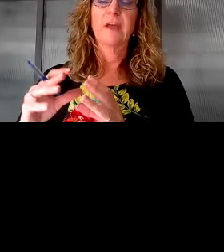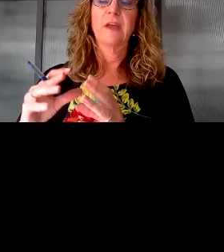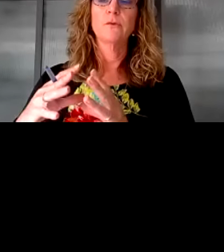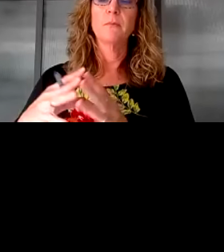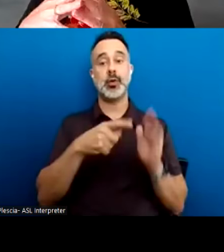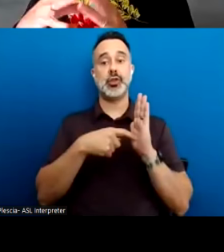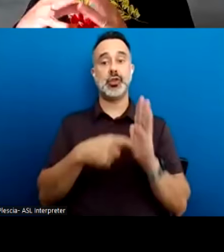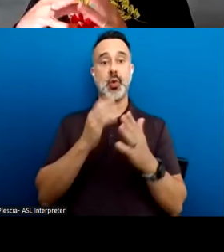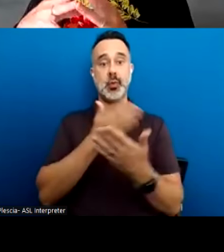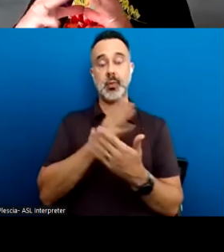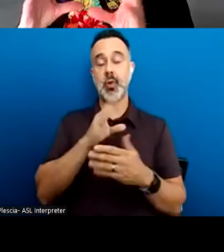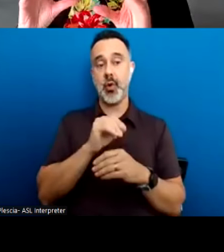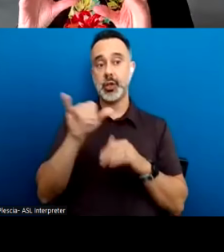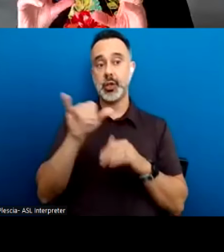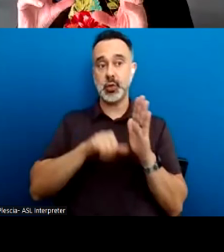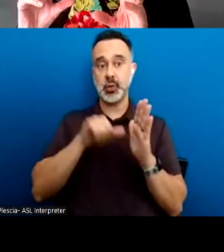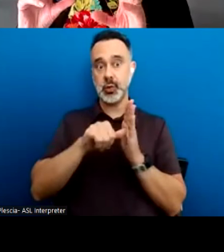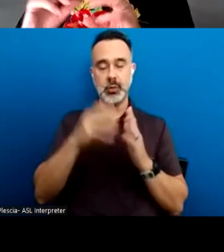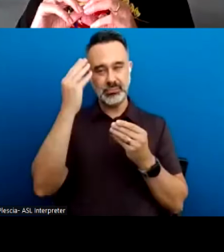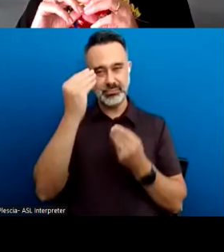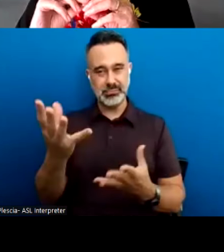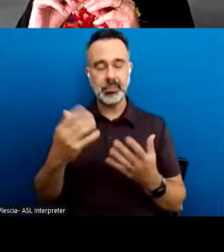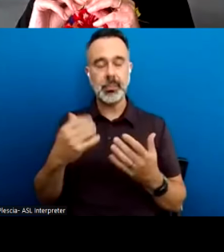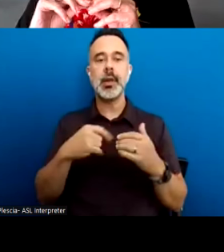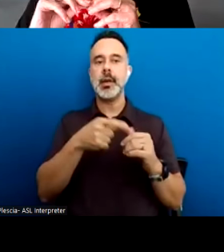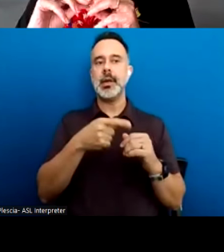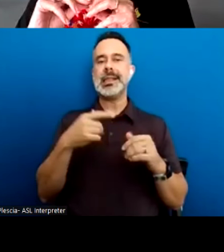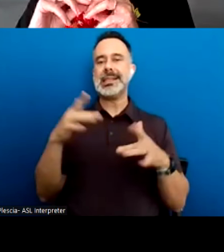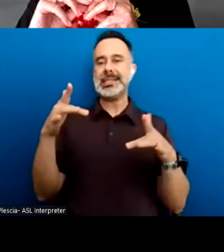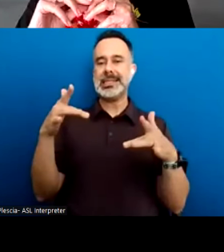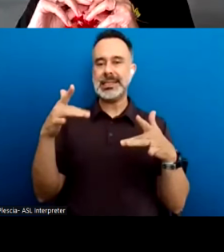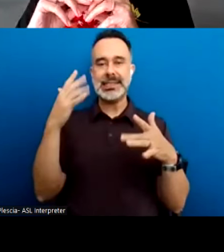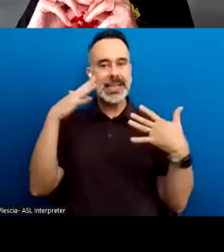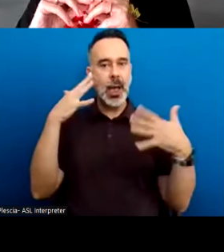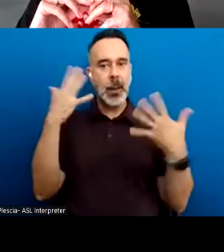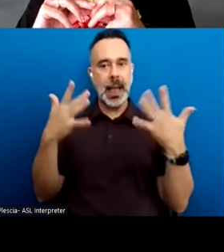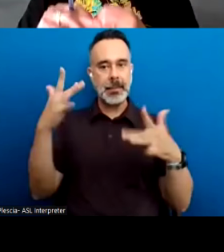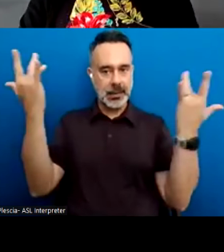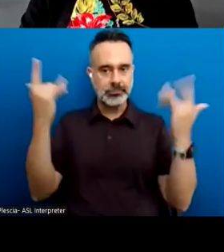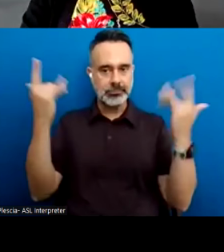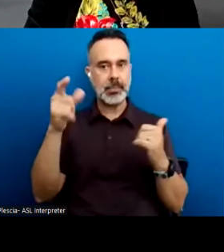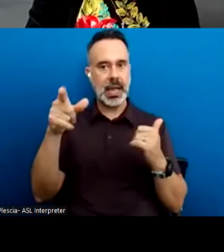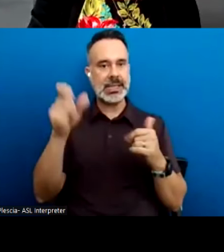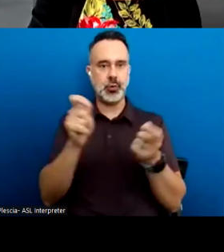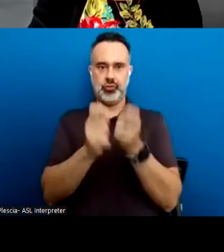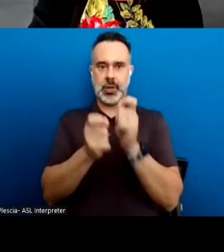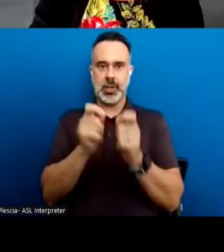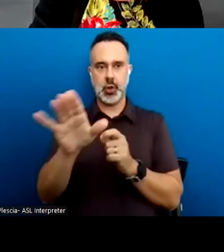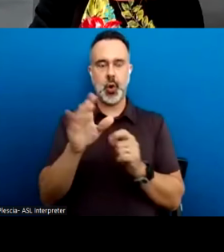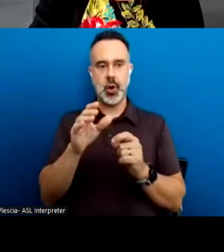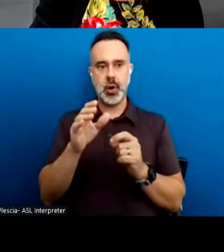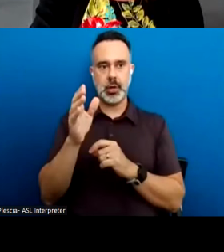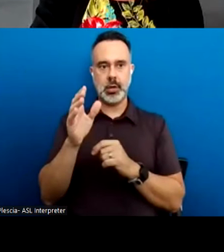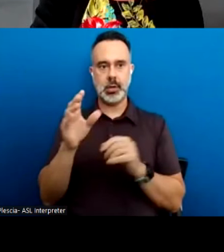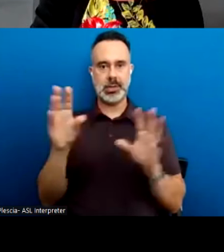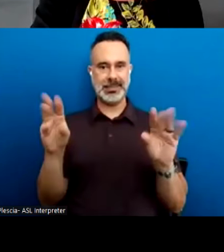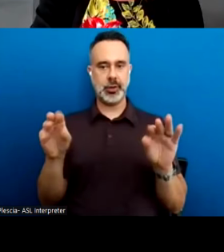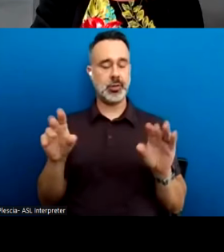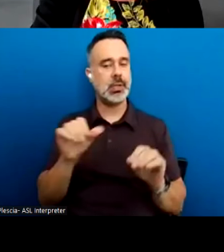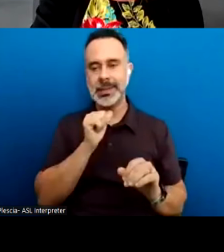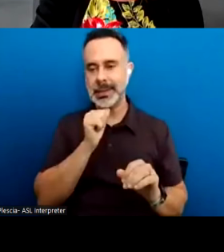the sound might be a little light. So you may need to adjust your speakers. There's nothing wrong with the video. It's just the